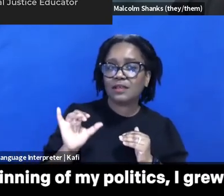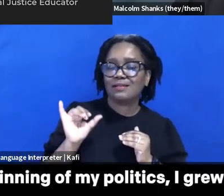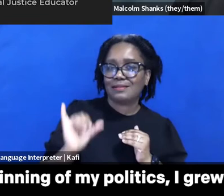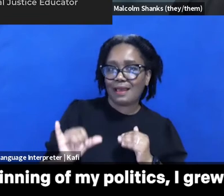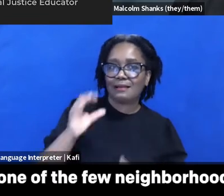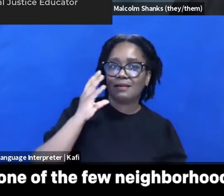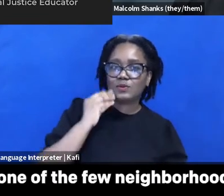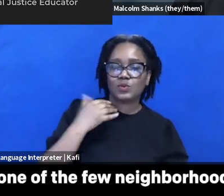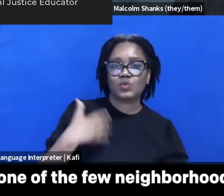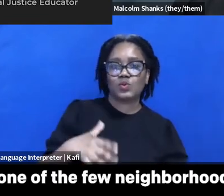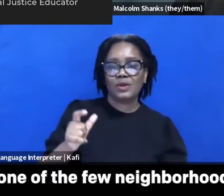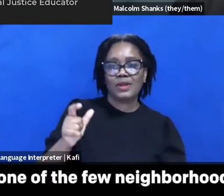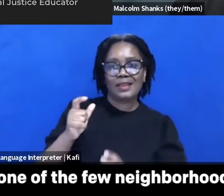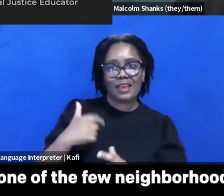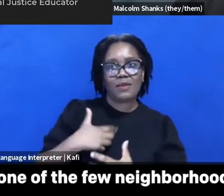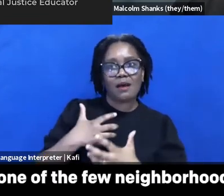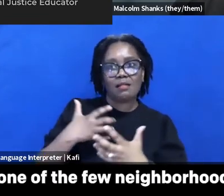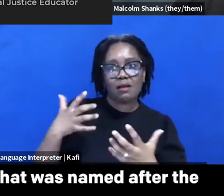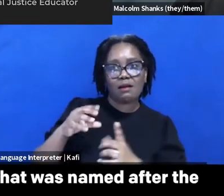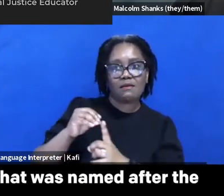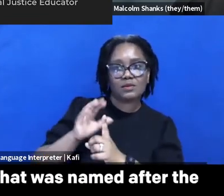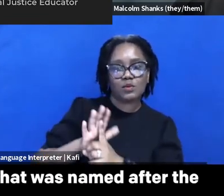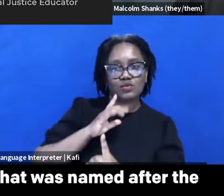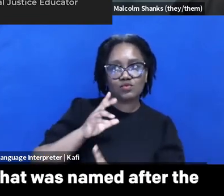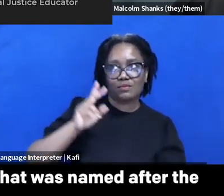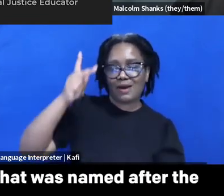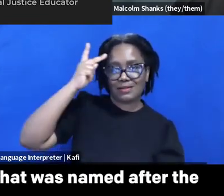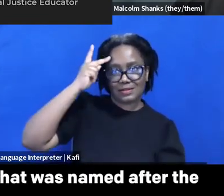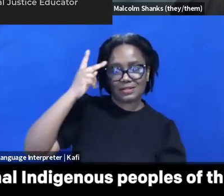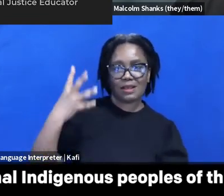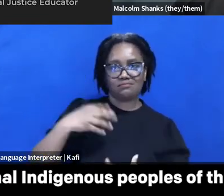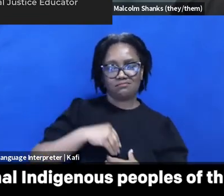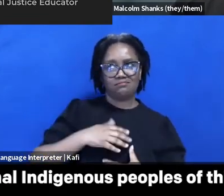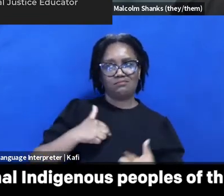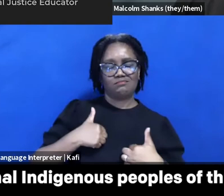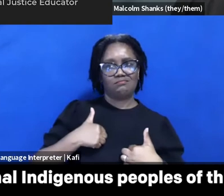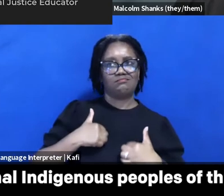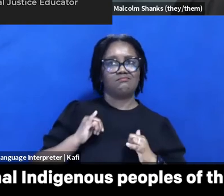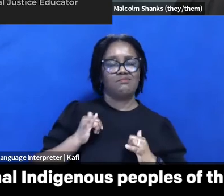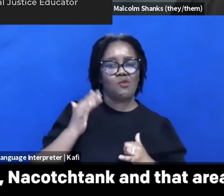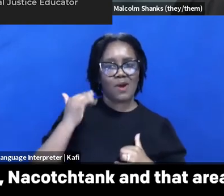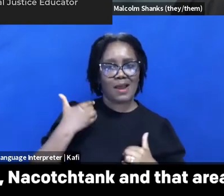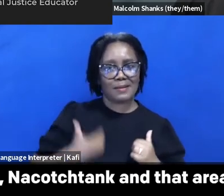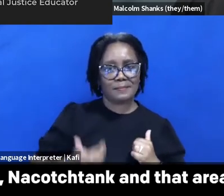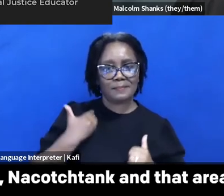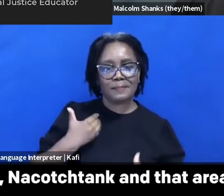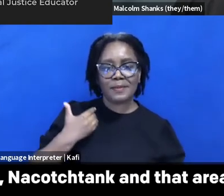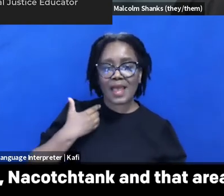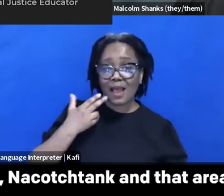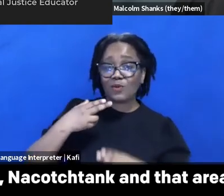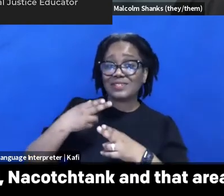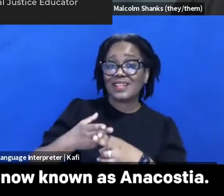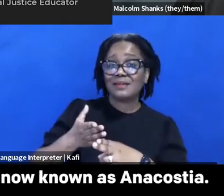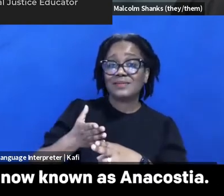the beginning of my politics. I grew up in one of the few neighborhoods that was named after the original indigenous